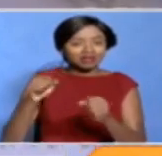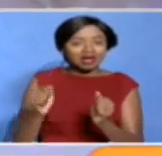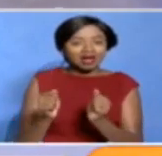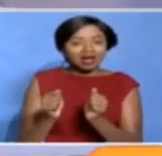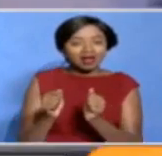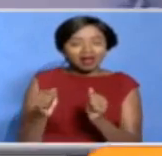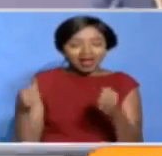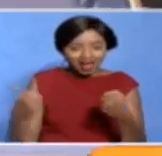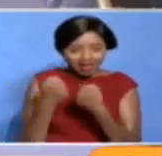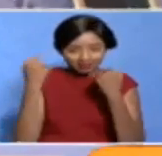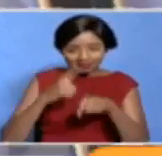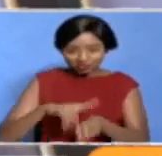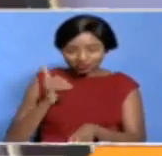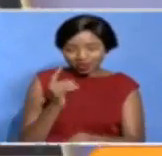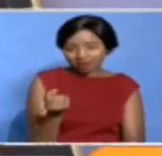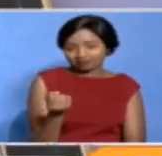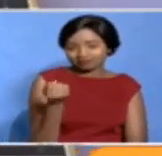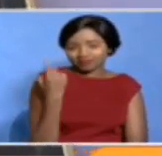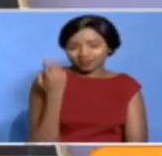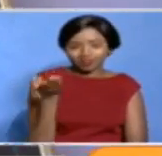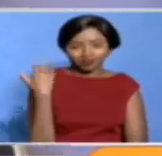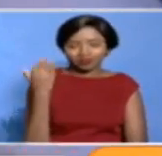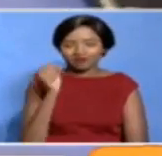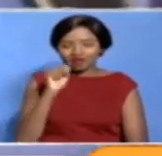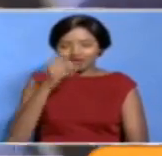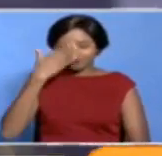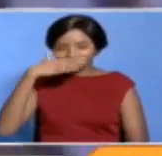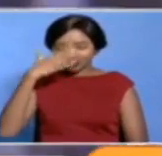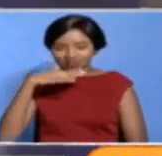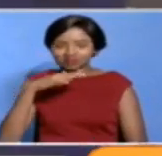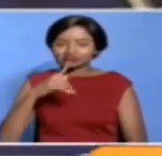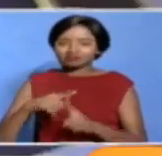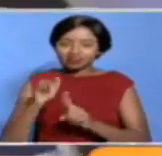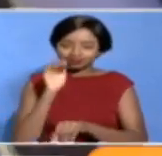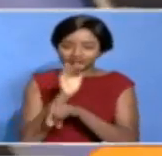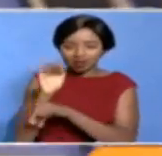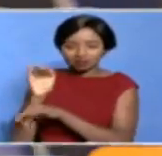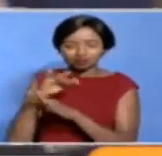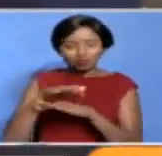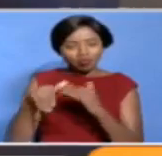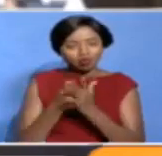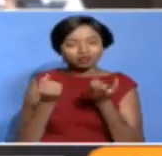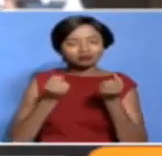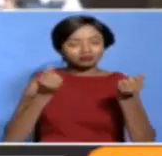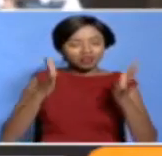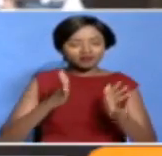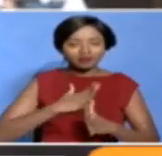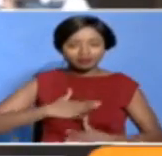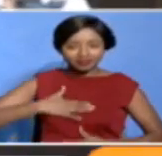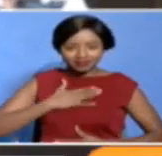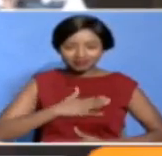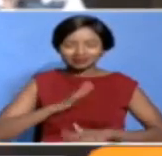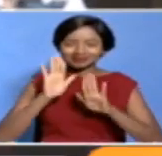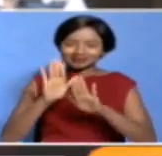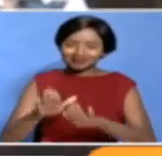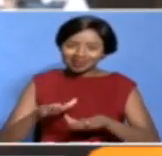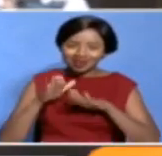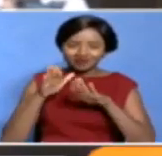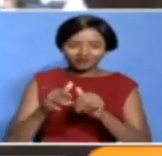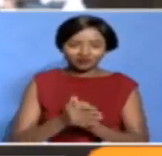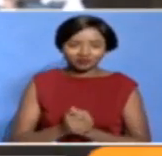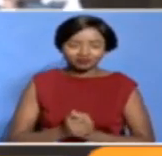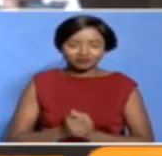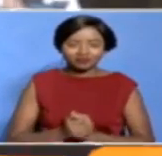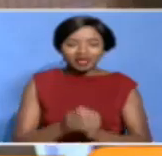ago. Boynet now calling on drivers to be more alert on the roads. Ukiwa driver, usiingie kwa gari kama wewe